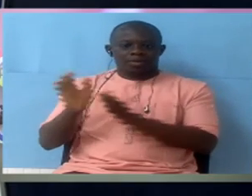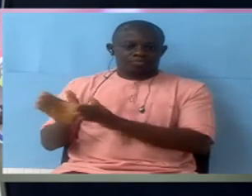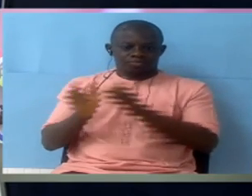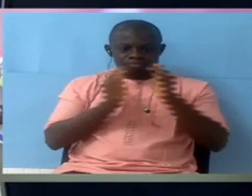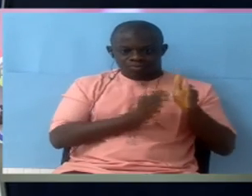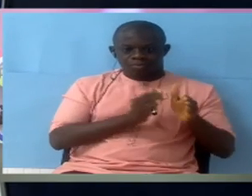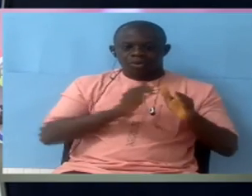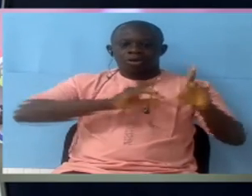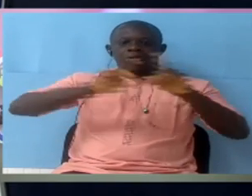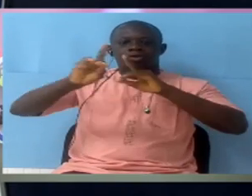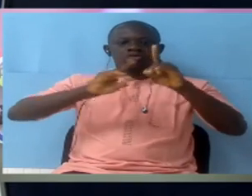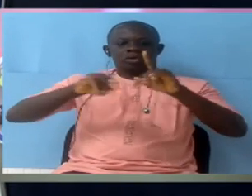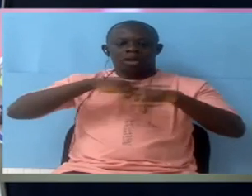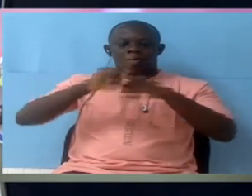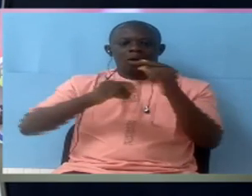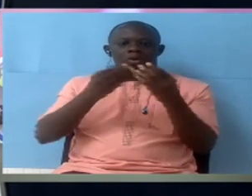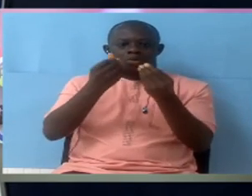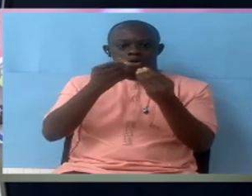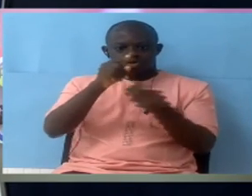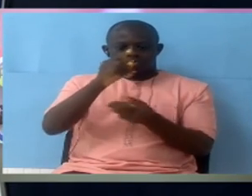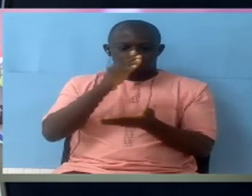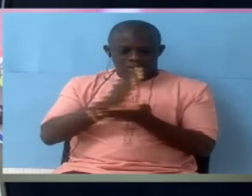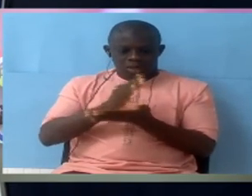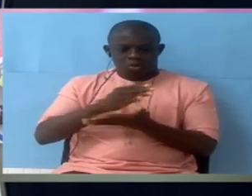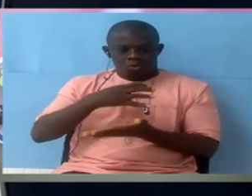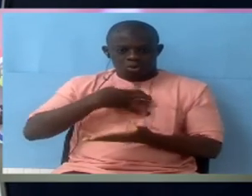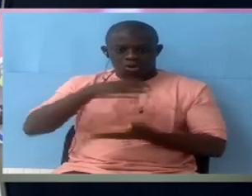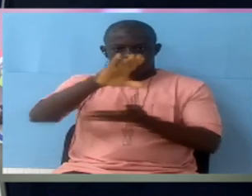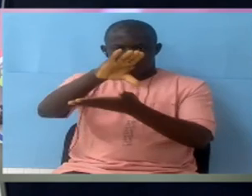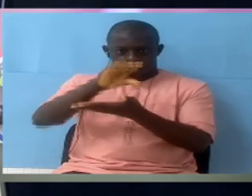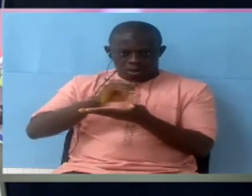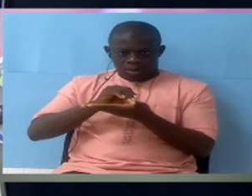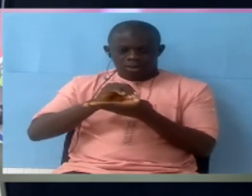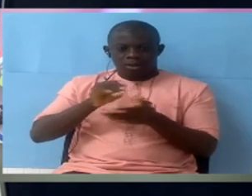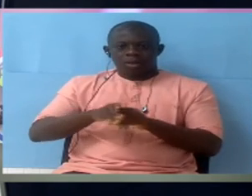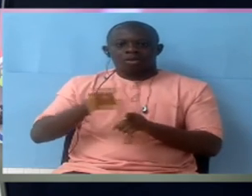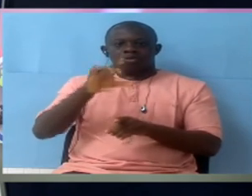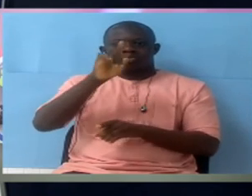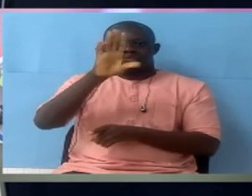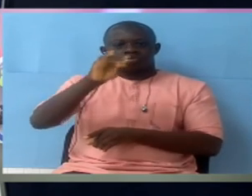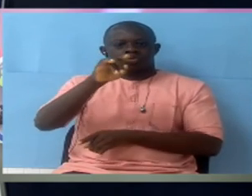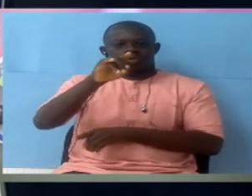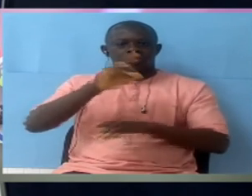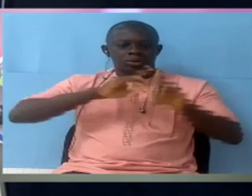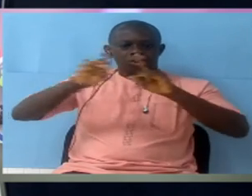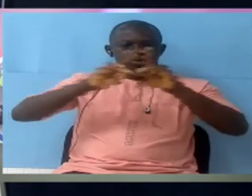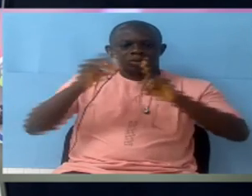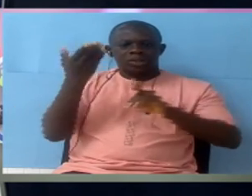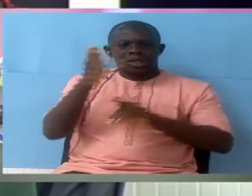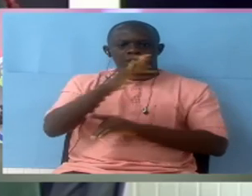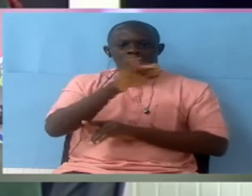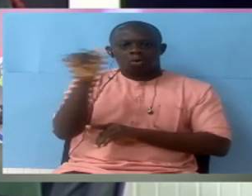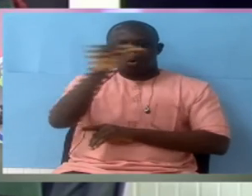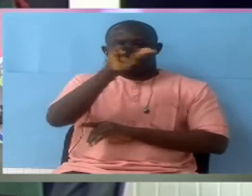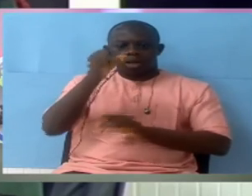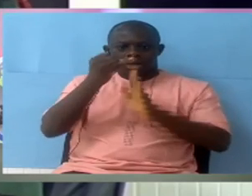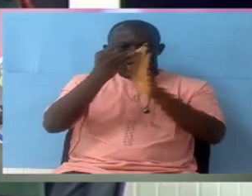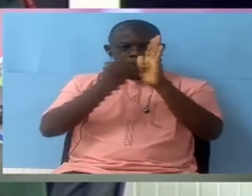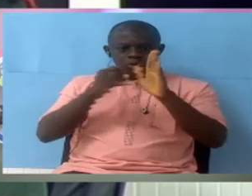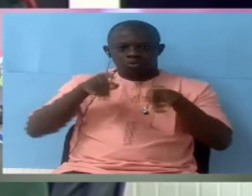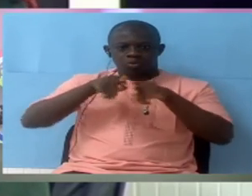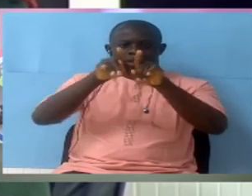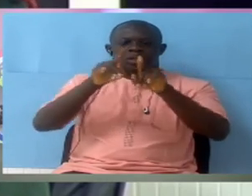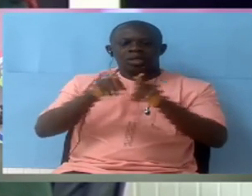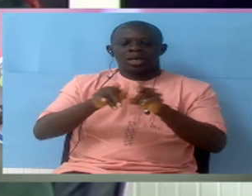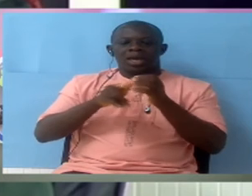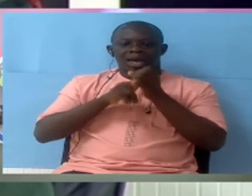discussion about the money that you were supposed to collect, did you discuss any other issues with the deputy CDS? Yes. Da waxtan bi nga xamne mom nga